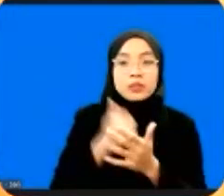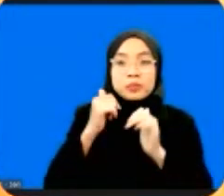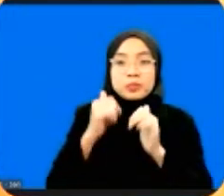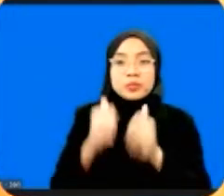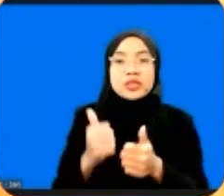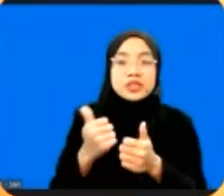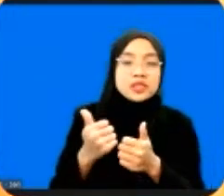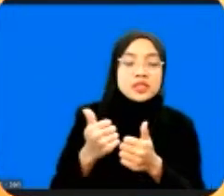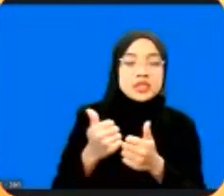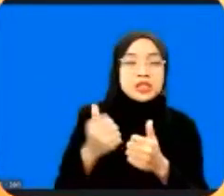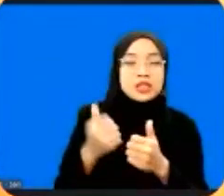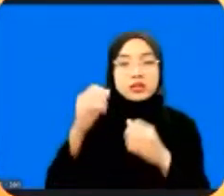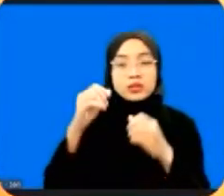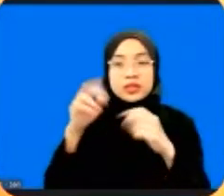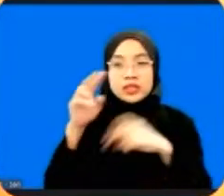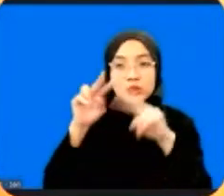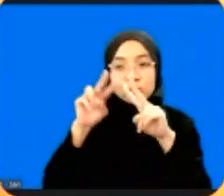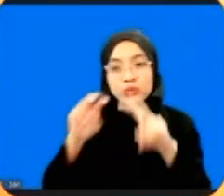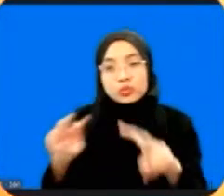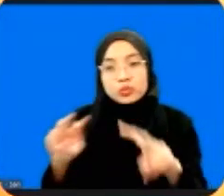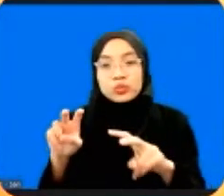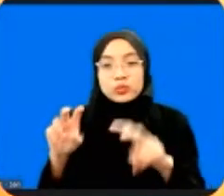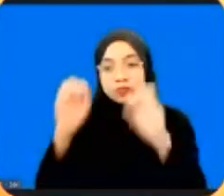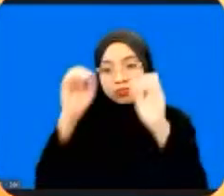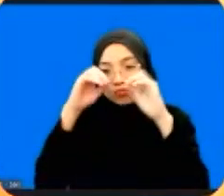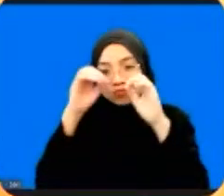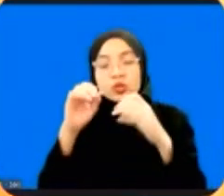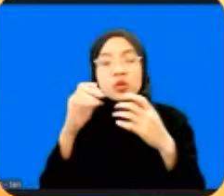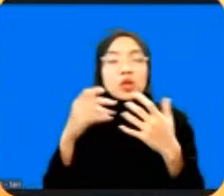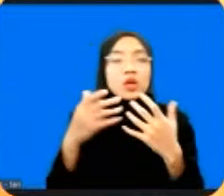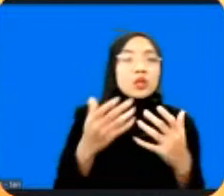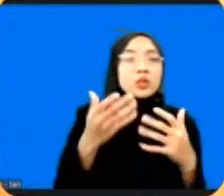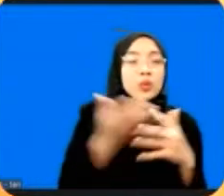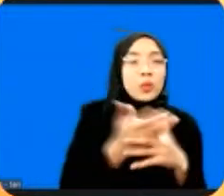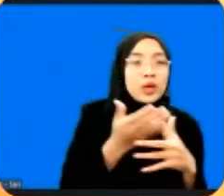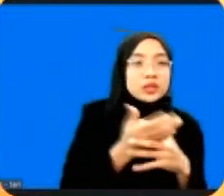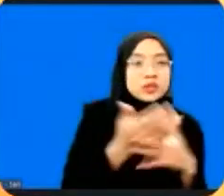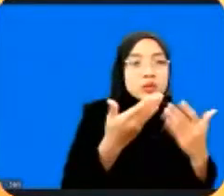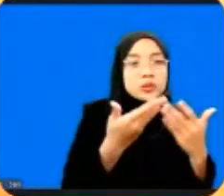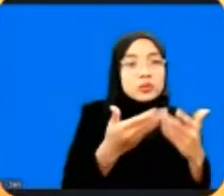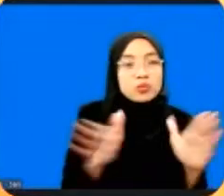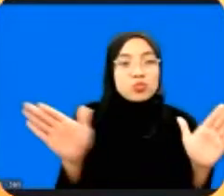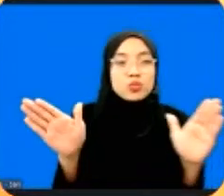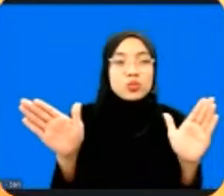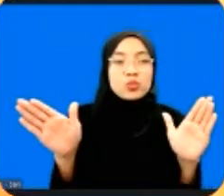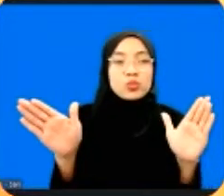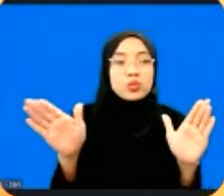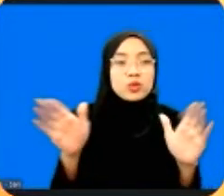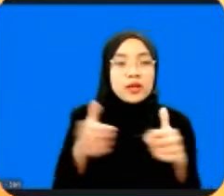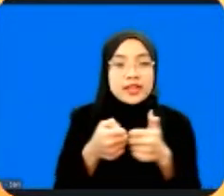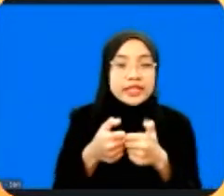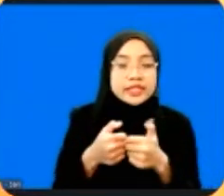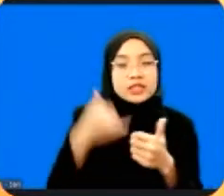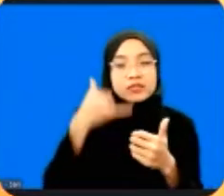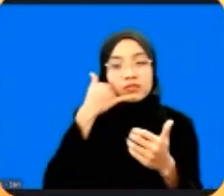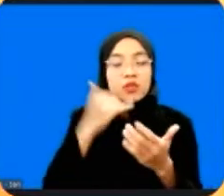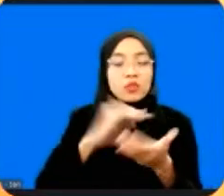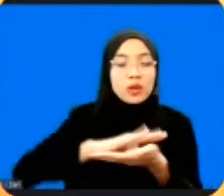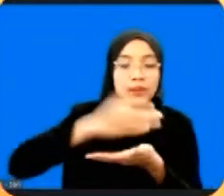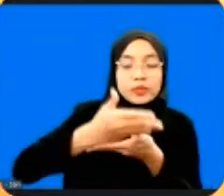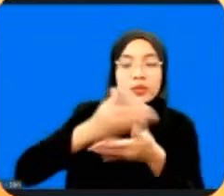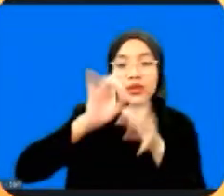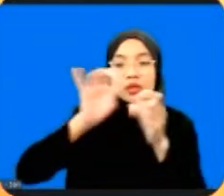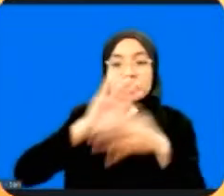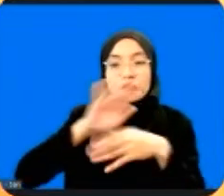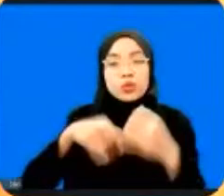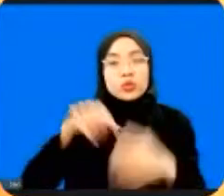devices, allow people to obtain capacity to get to